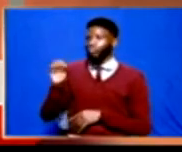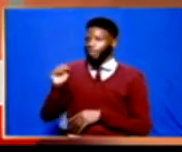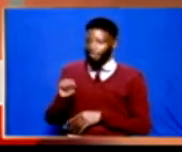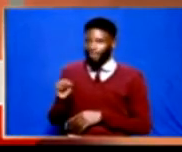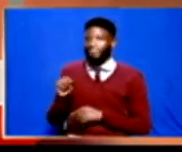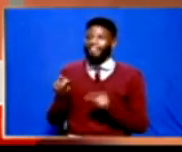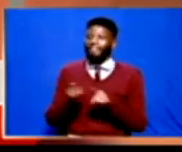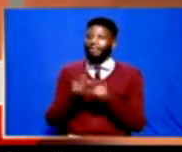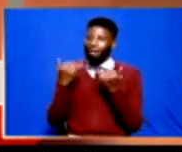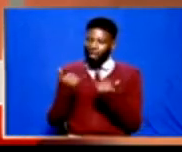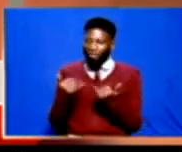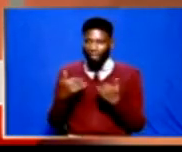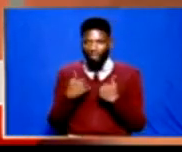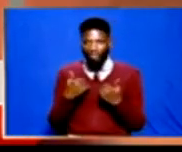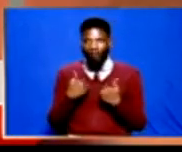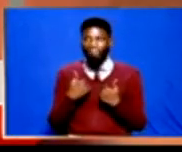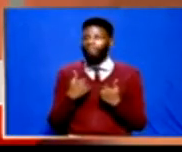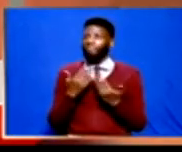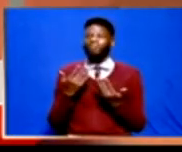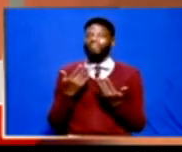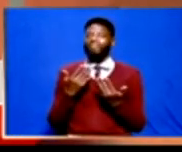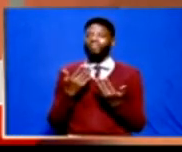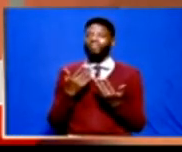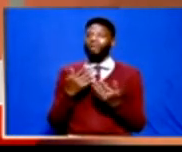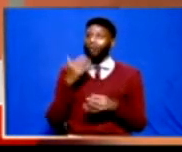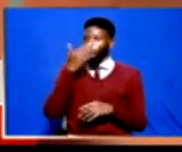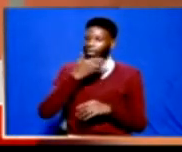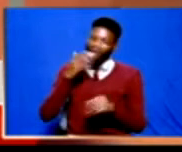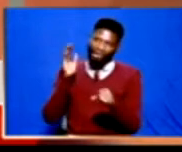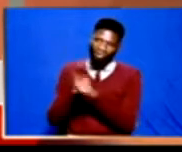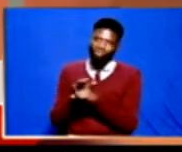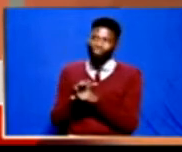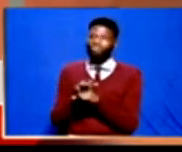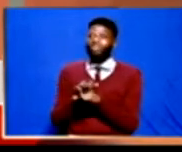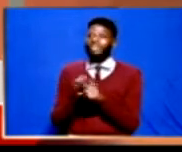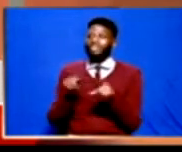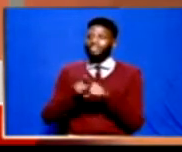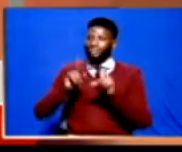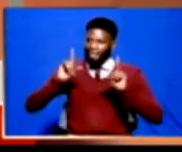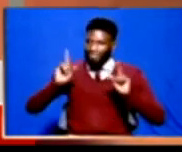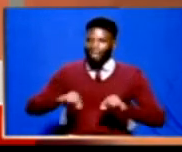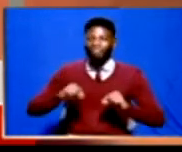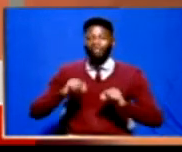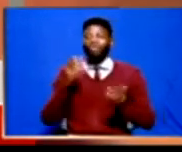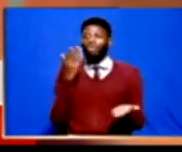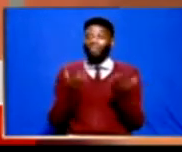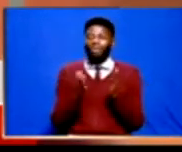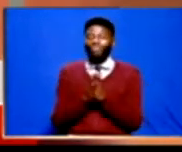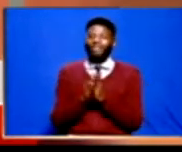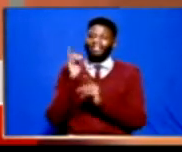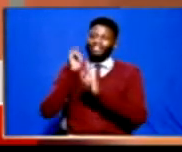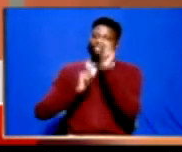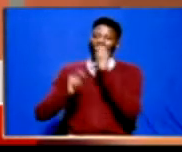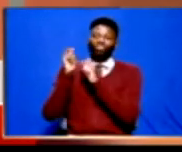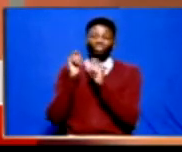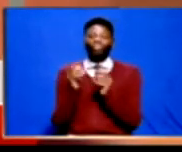now become a significant producer of oil at quite a lower price than the traditional oil mining like we have seen